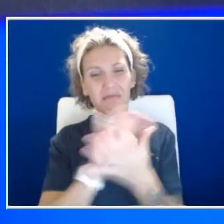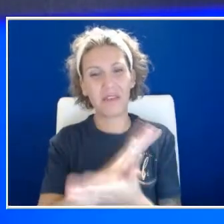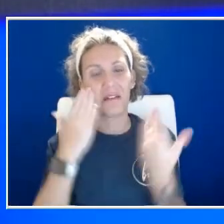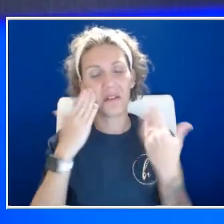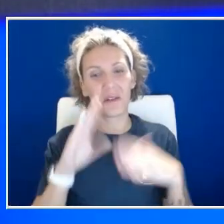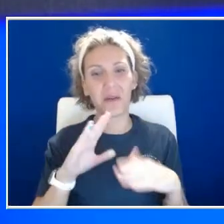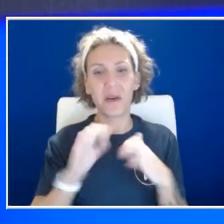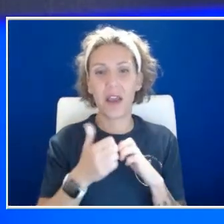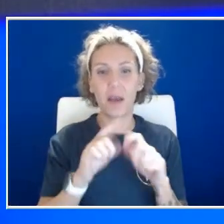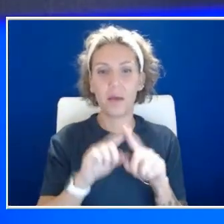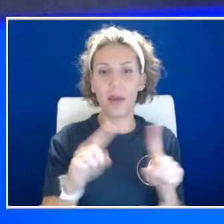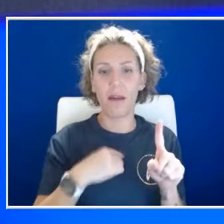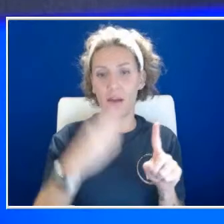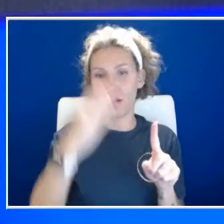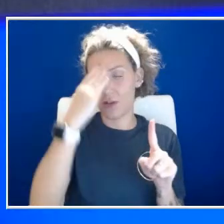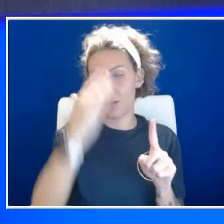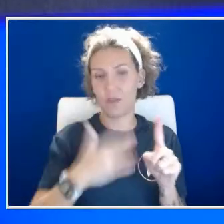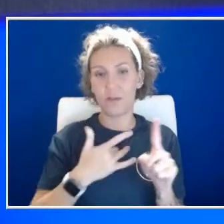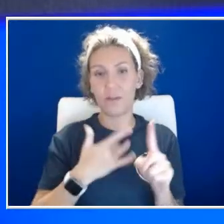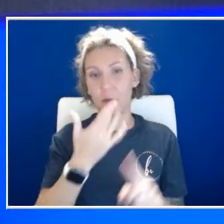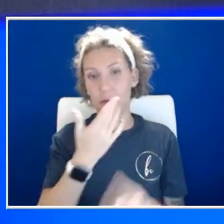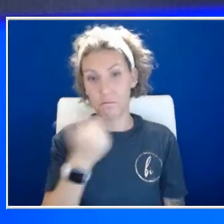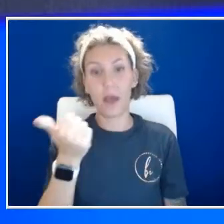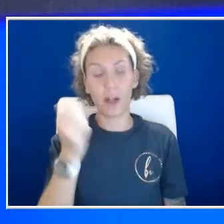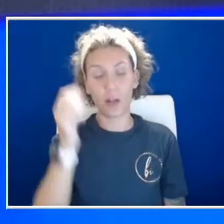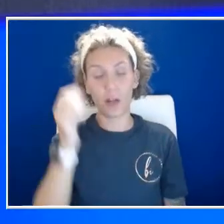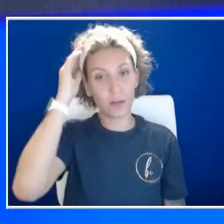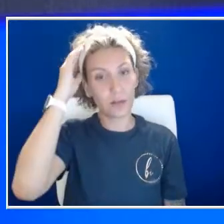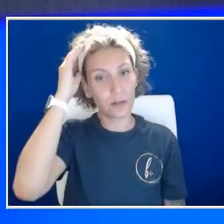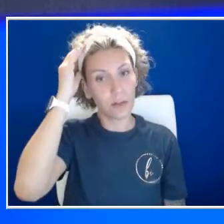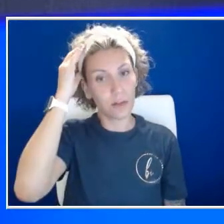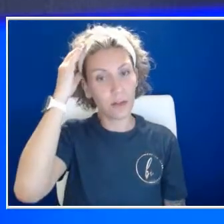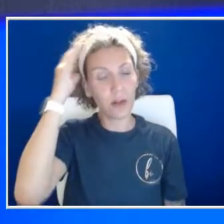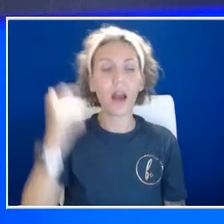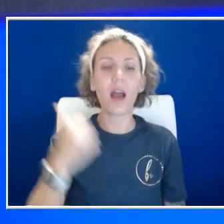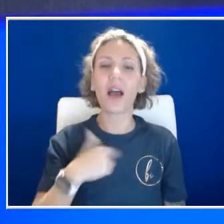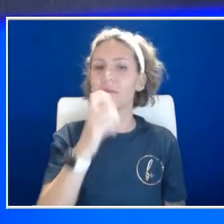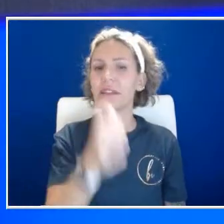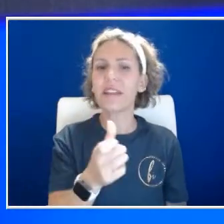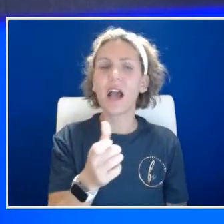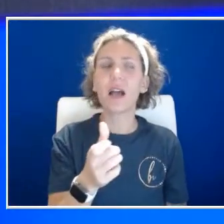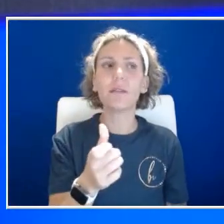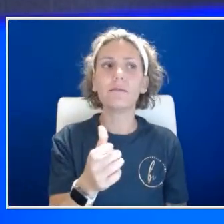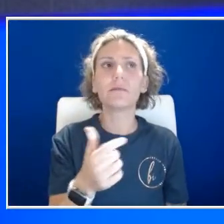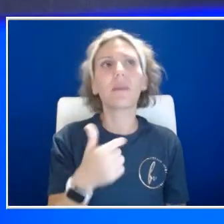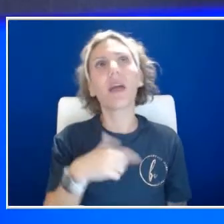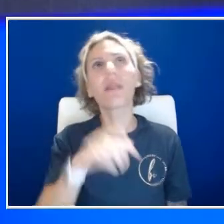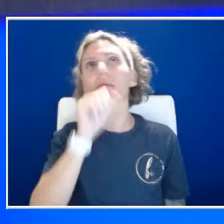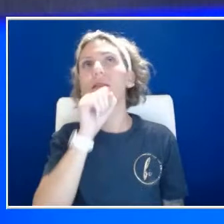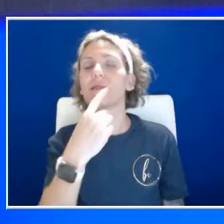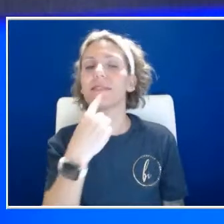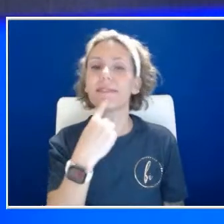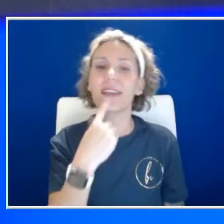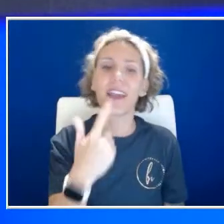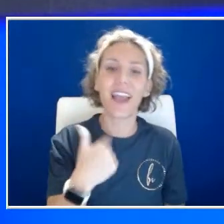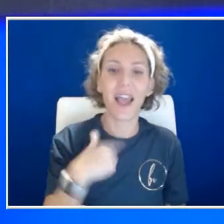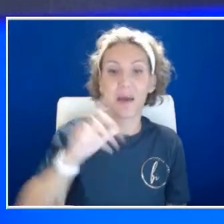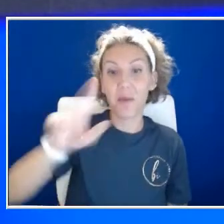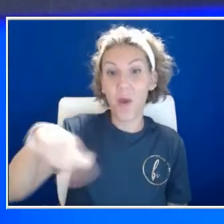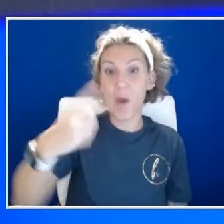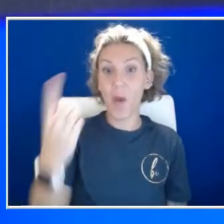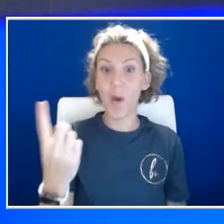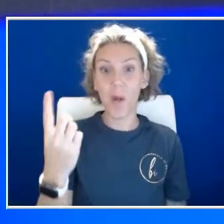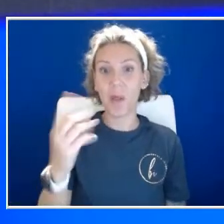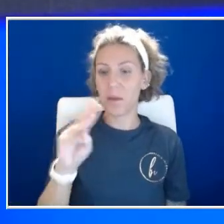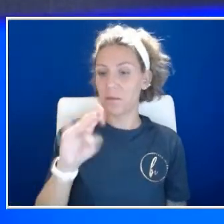that I feel a lot better, and I'm not. I'd love to say that I am only Mediterranean diet, which